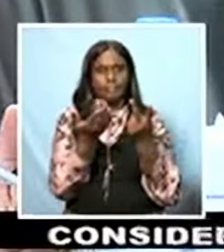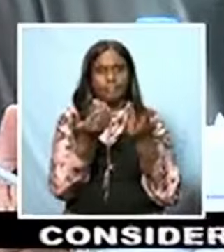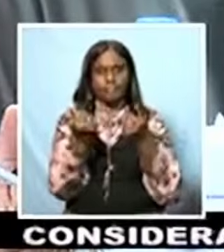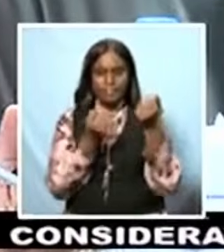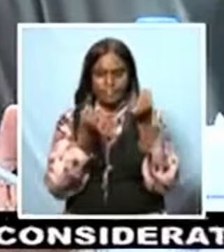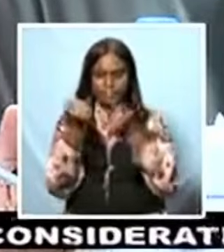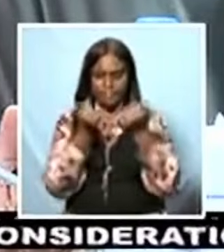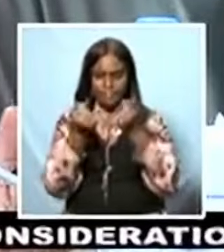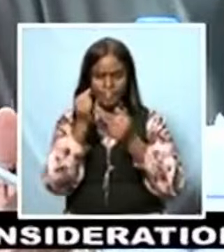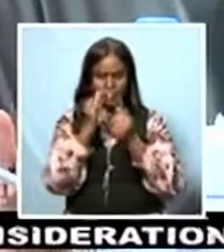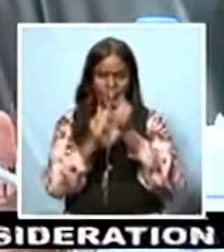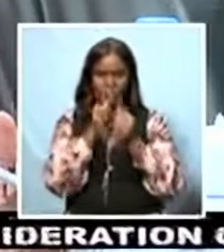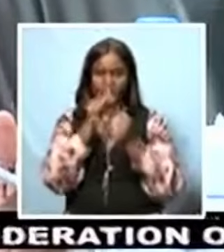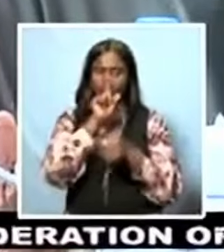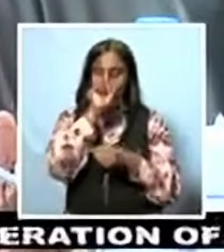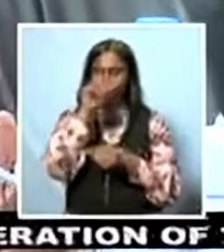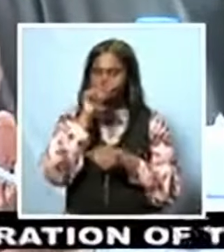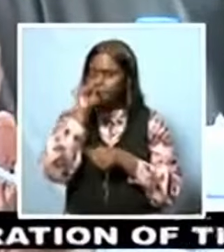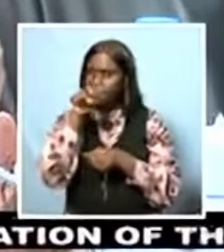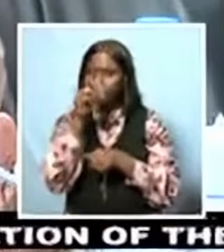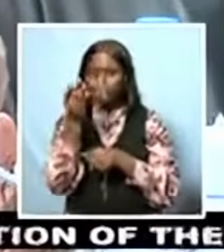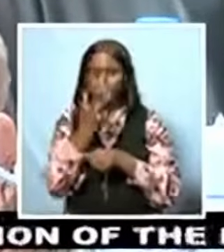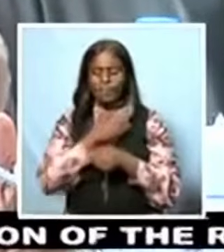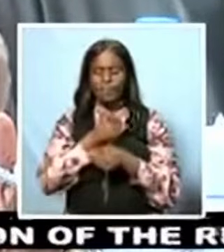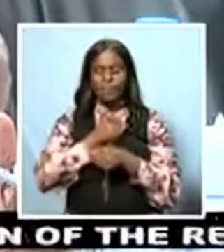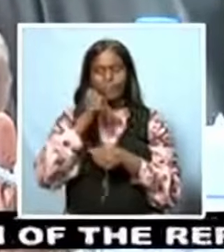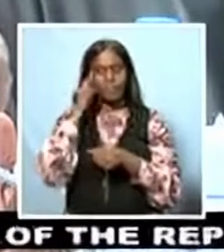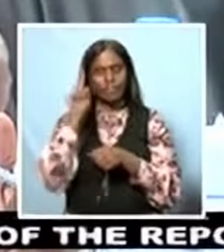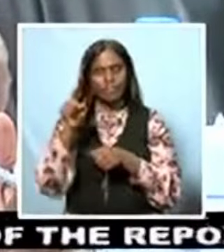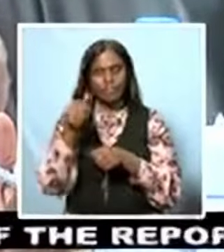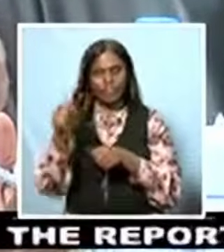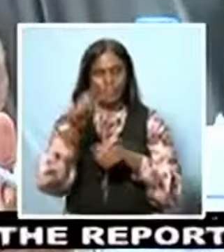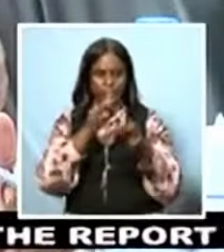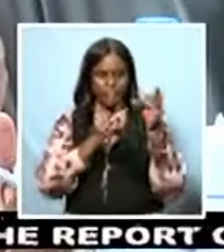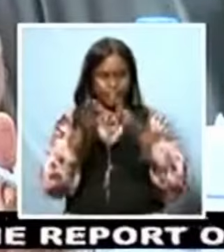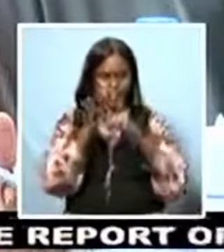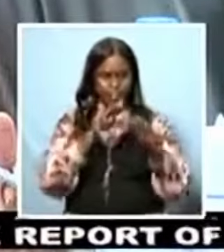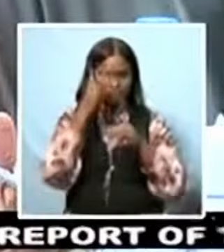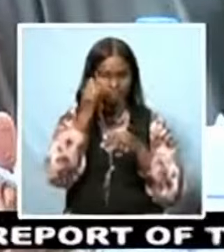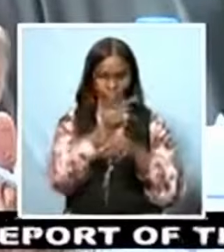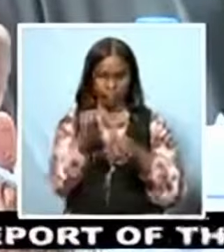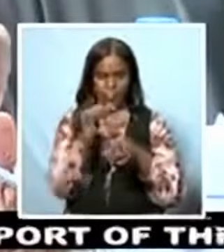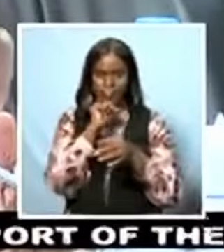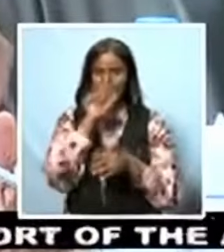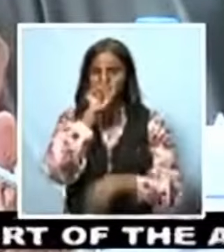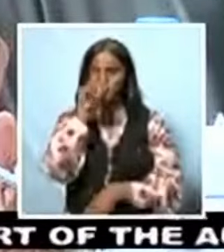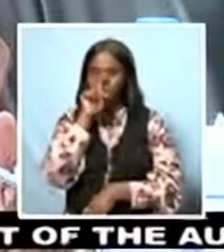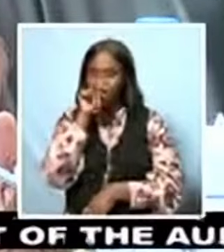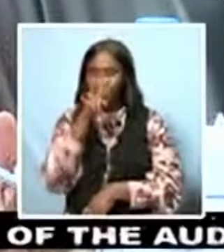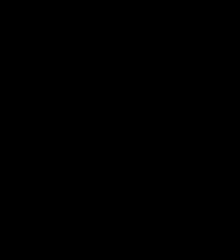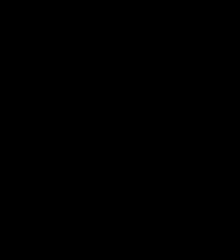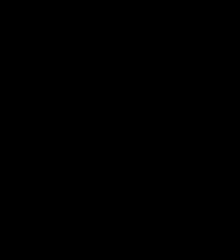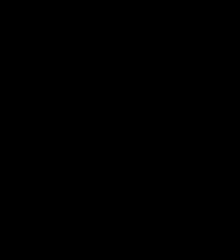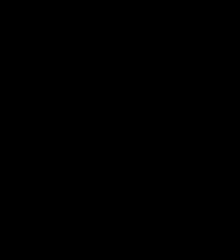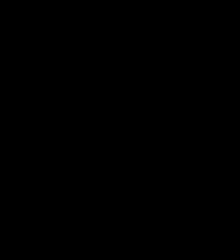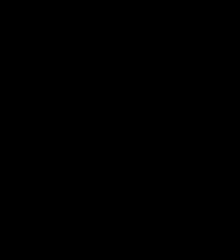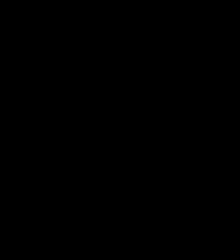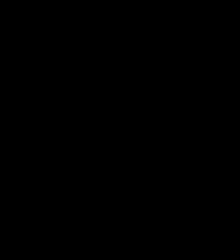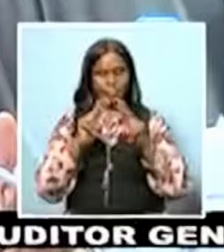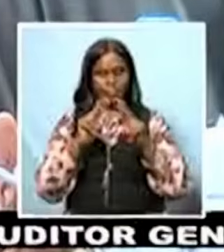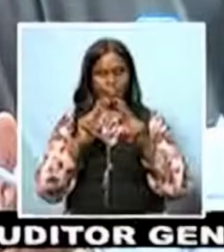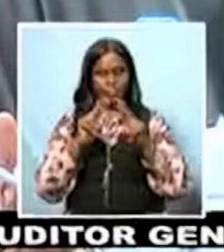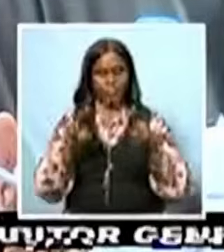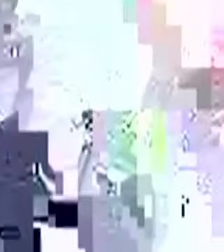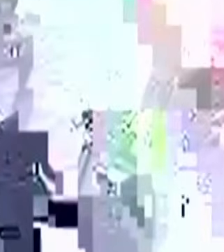vehicles that were not insured, and I think you've given an explanation as to why these were not insured. So I want to find out, Chair, without